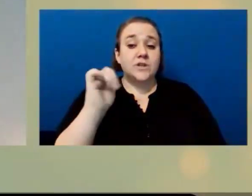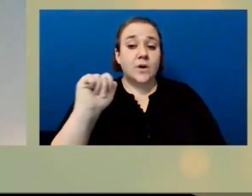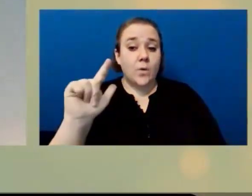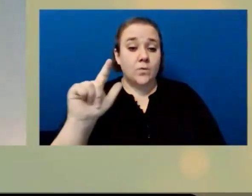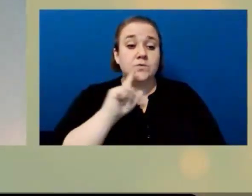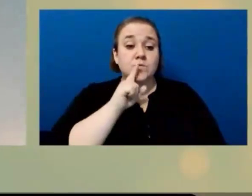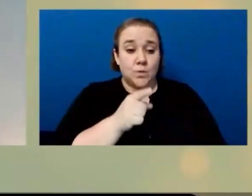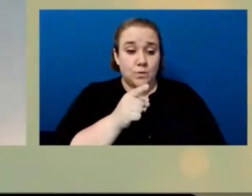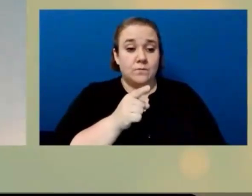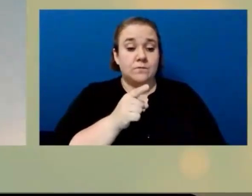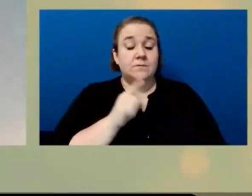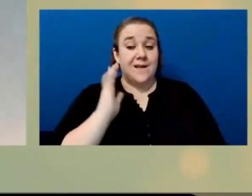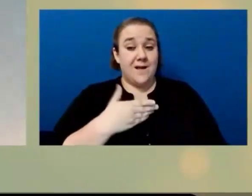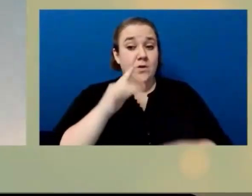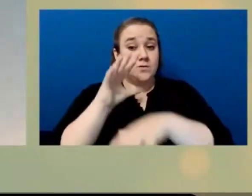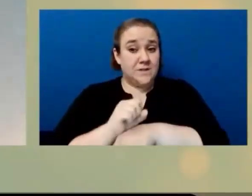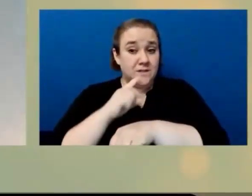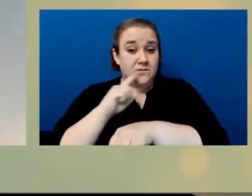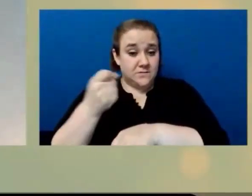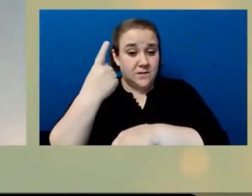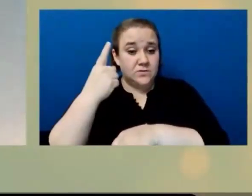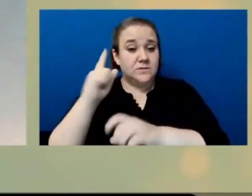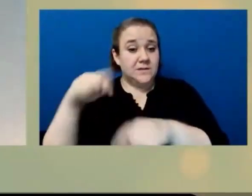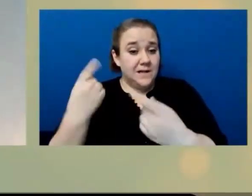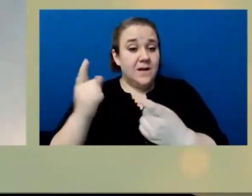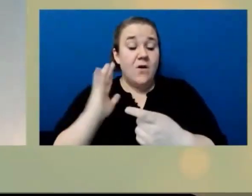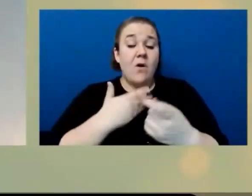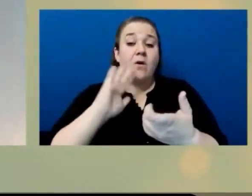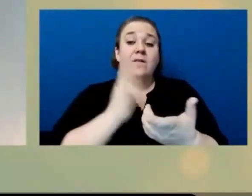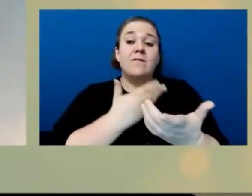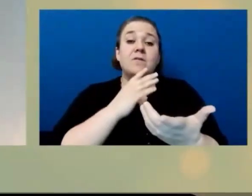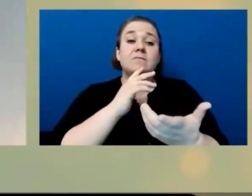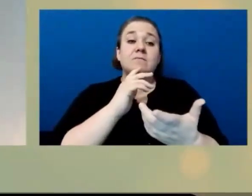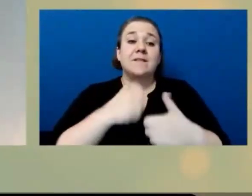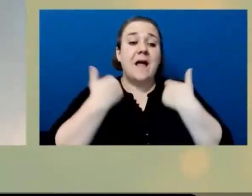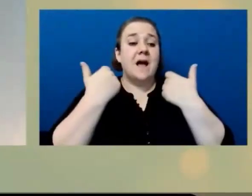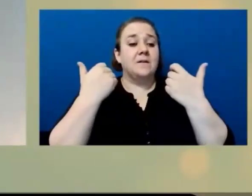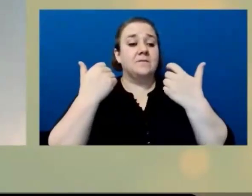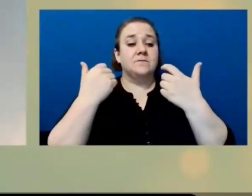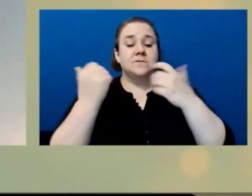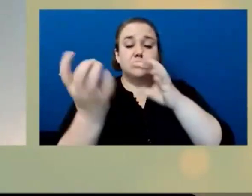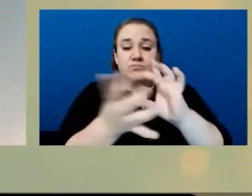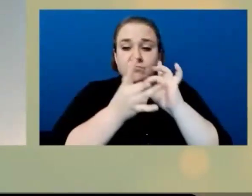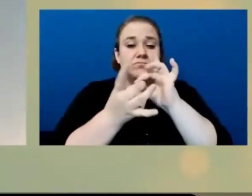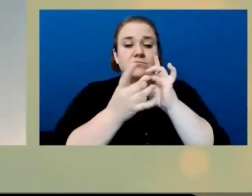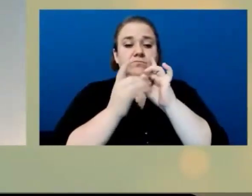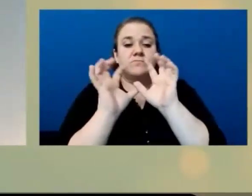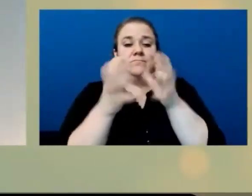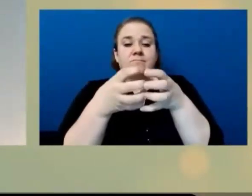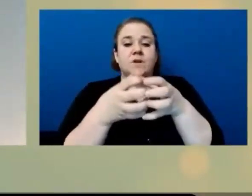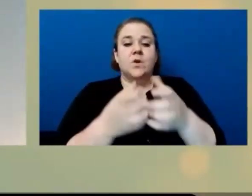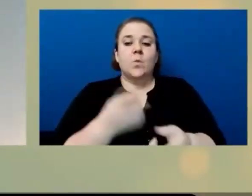It is a terrible truth of this moment that the weaving is torn and frayed and